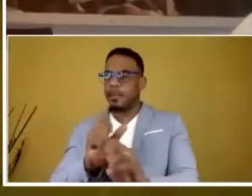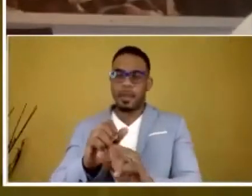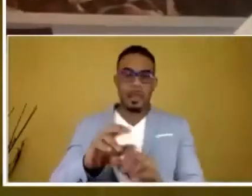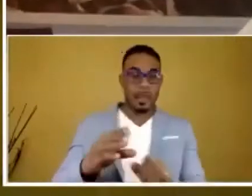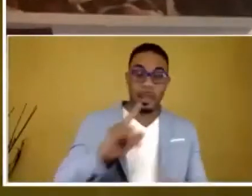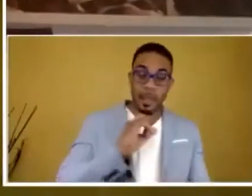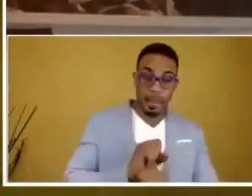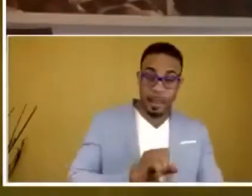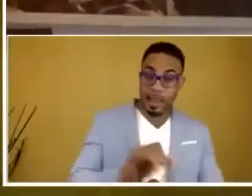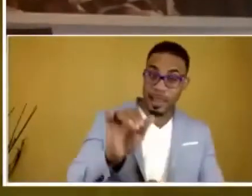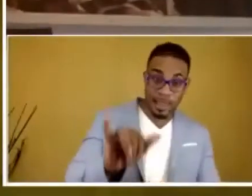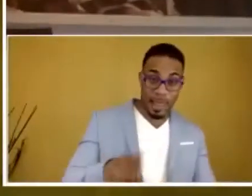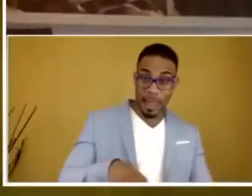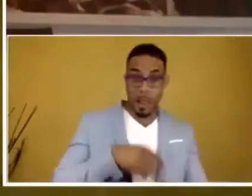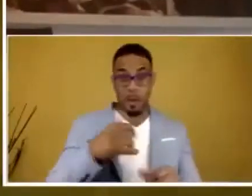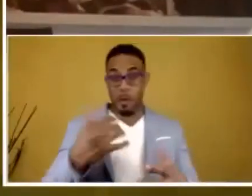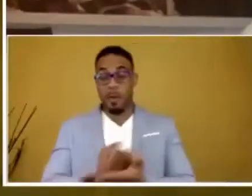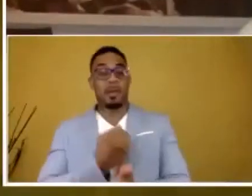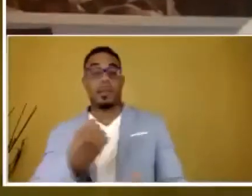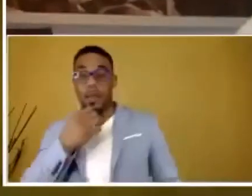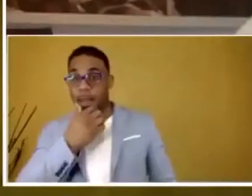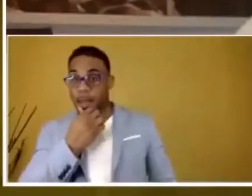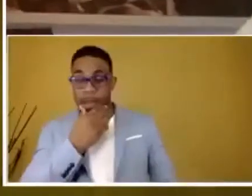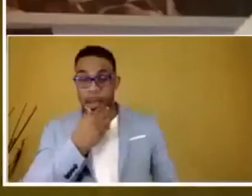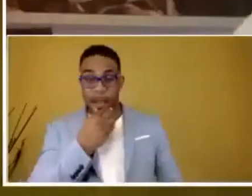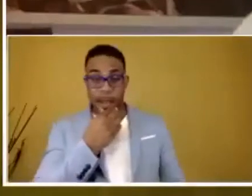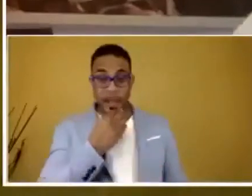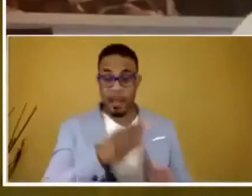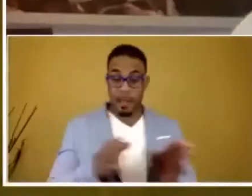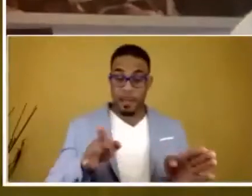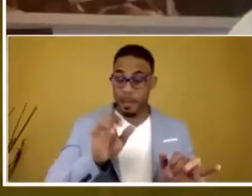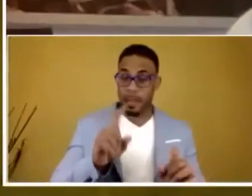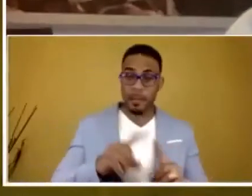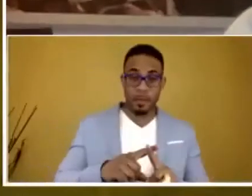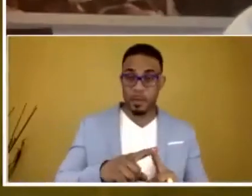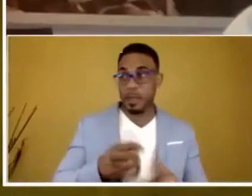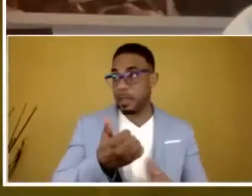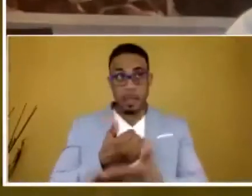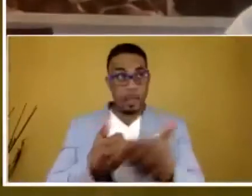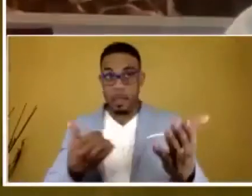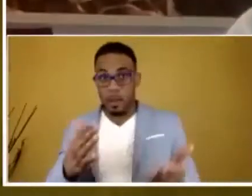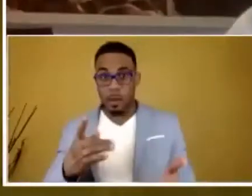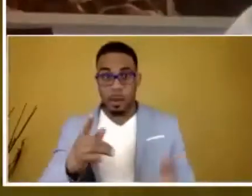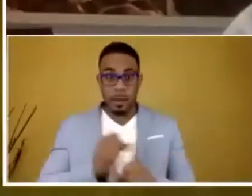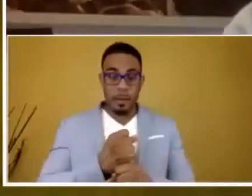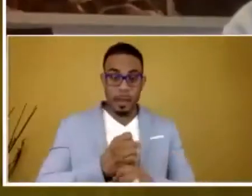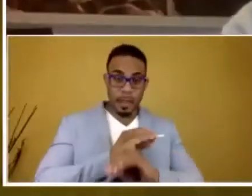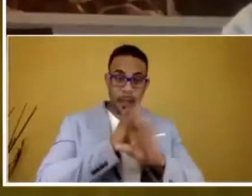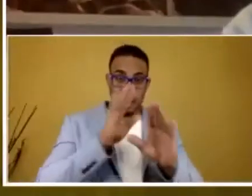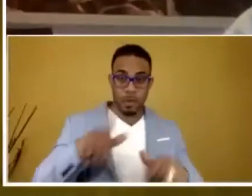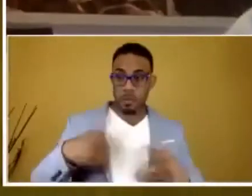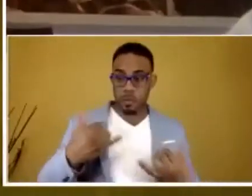that long, being able to, anyone making it today.